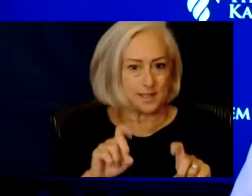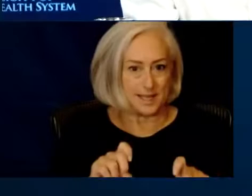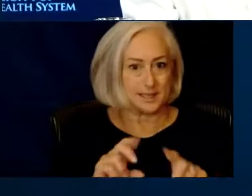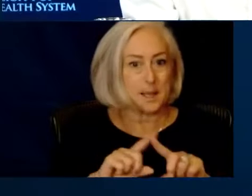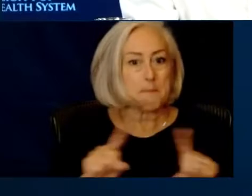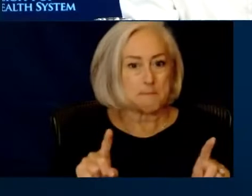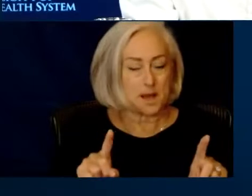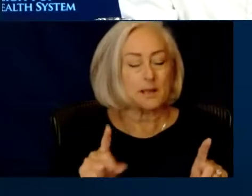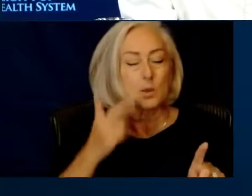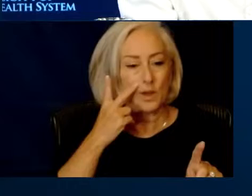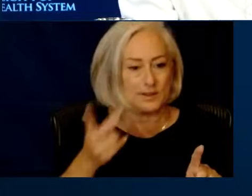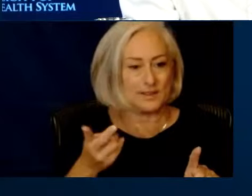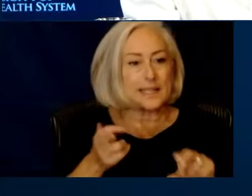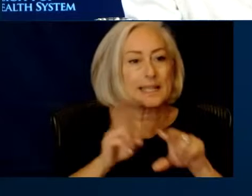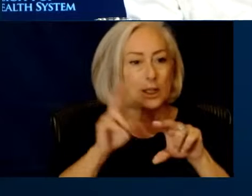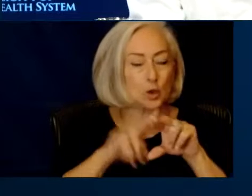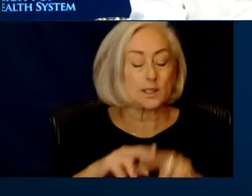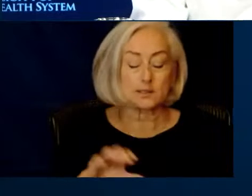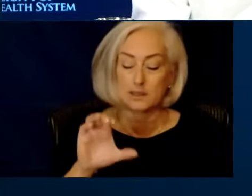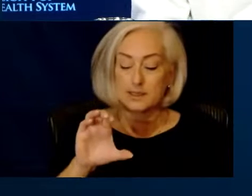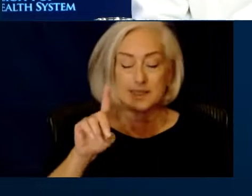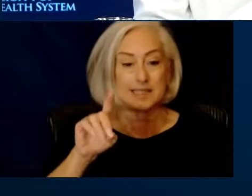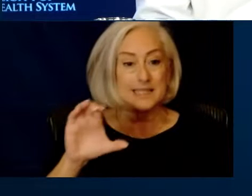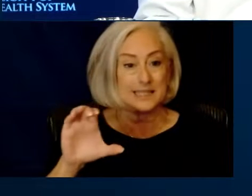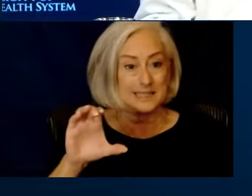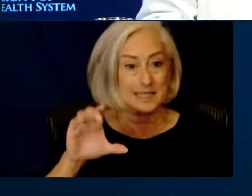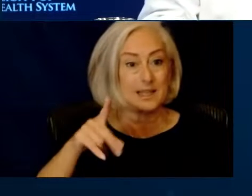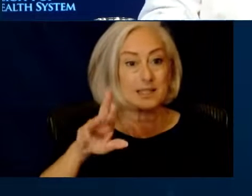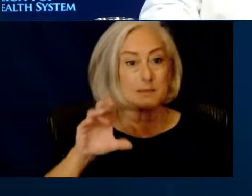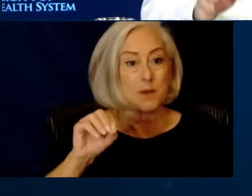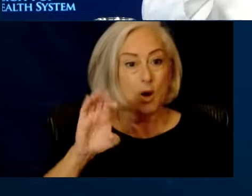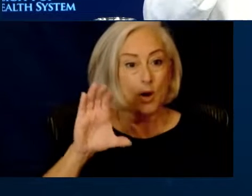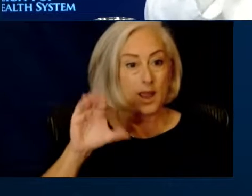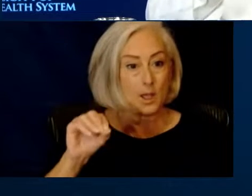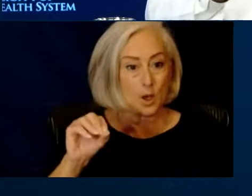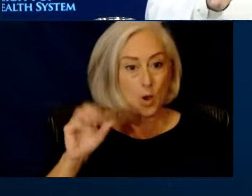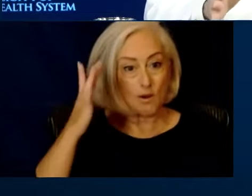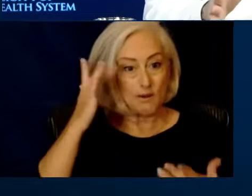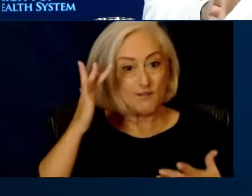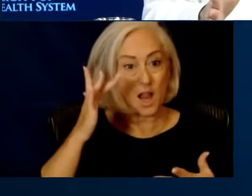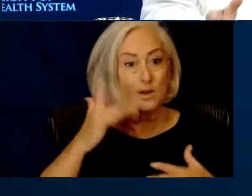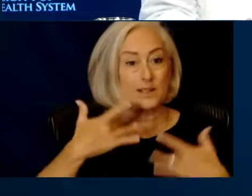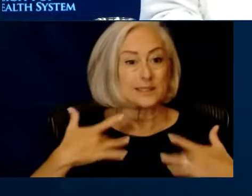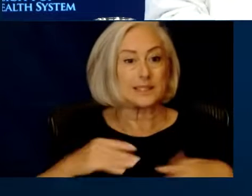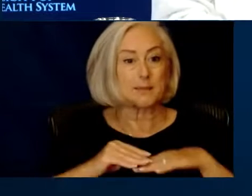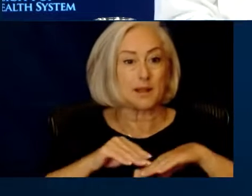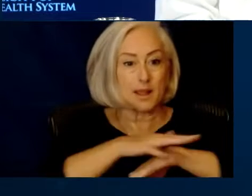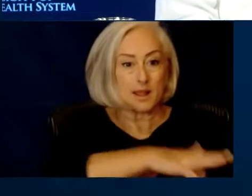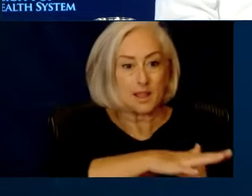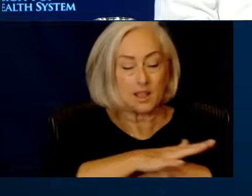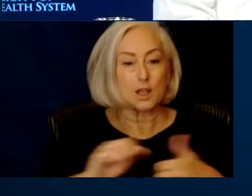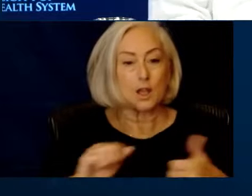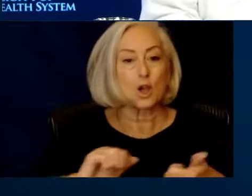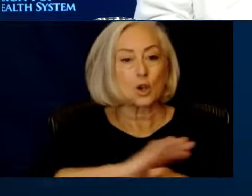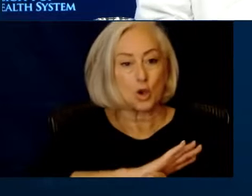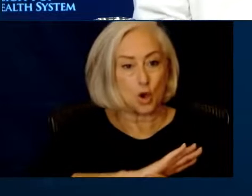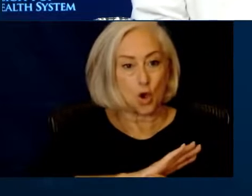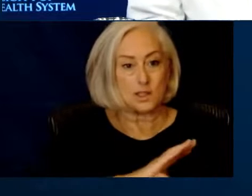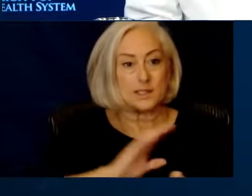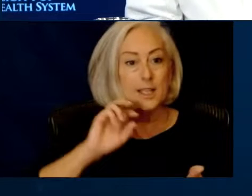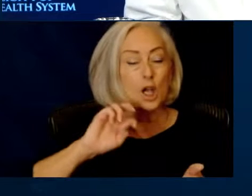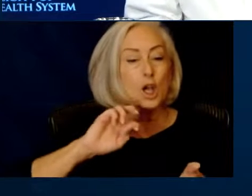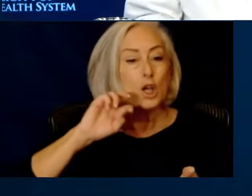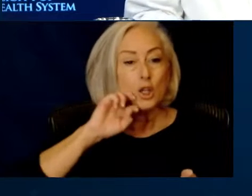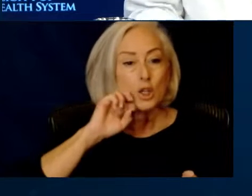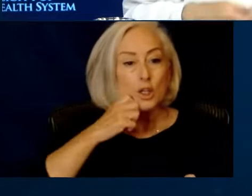the CDC, these cases of Parakovirus are a group of viruses that are commonly infect kids causing neurologic issues with seizures,